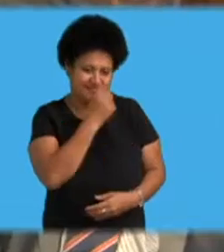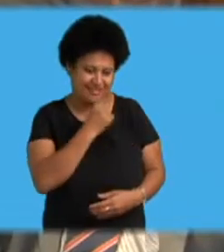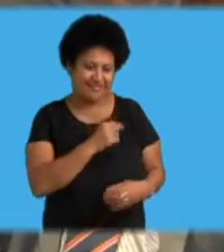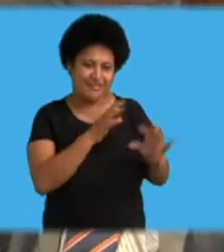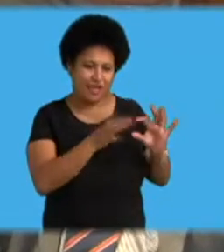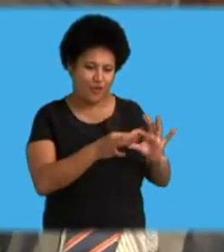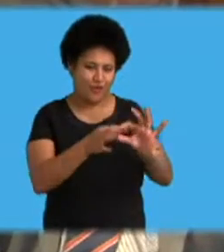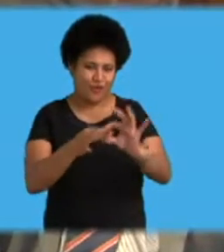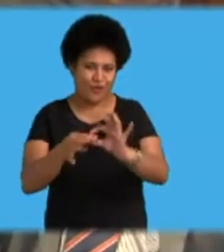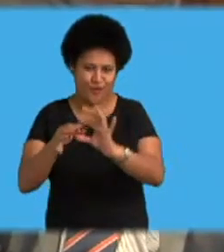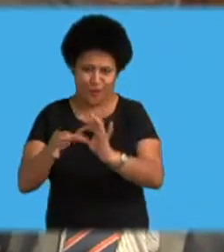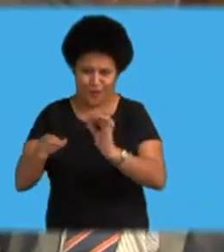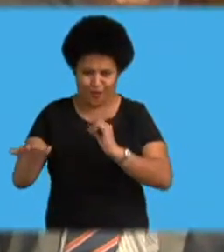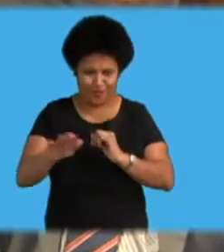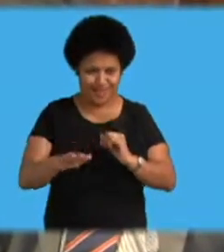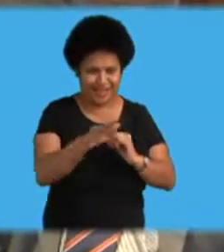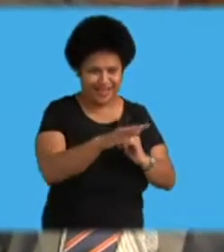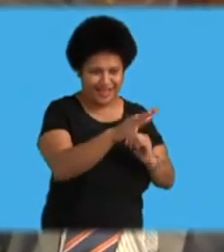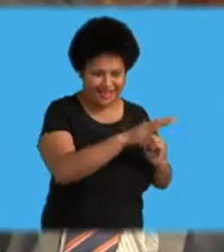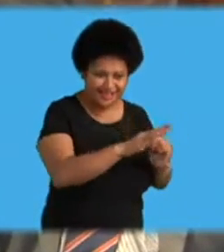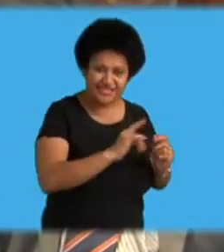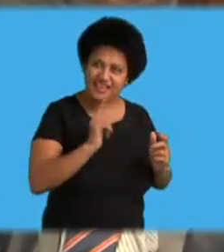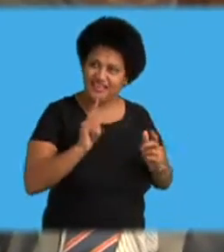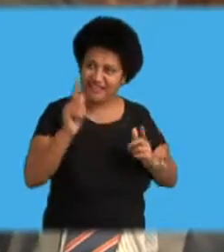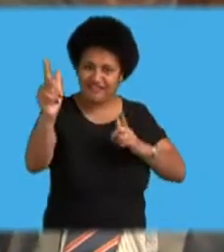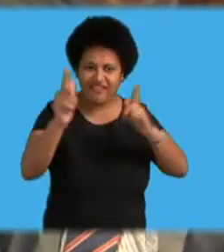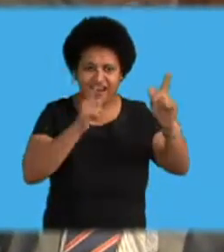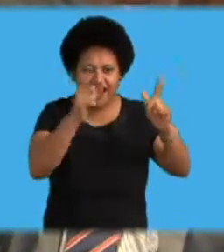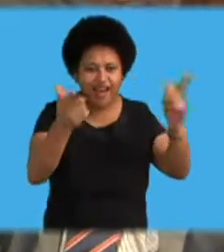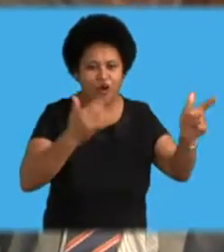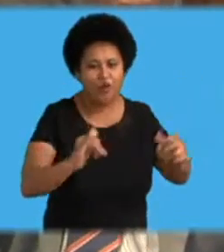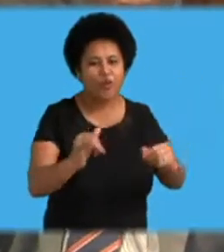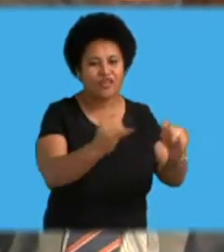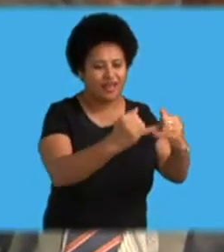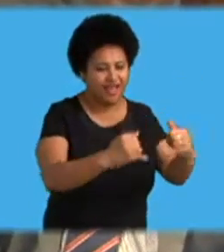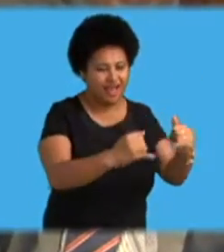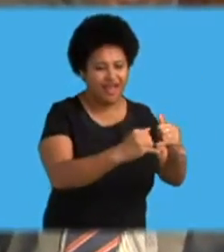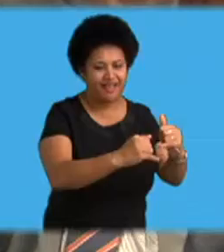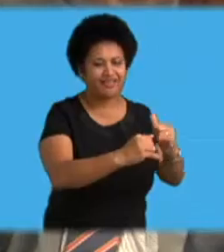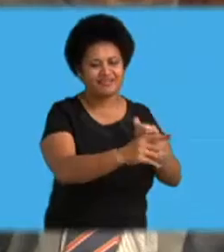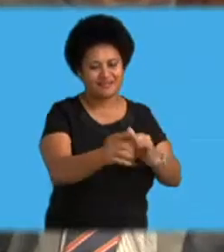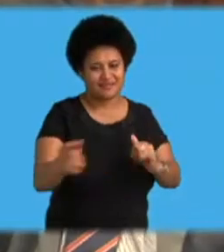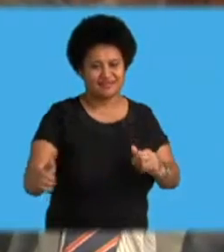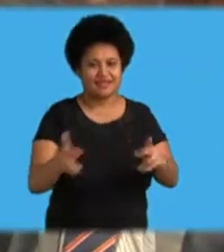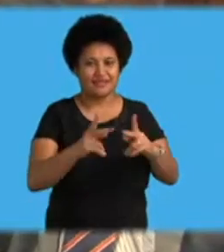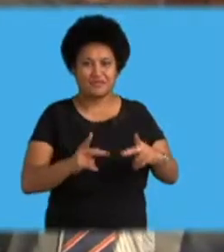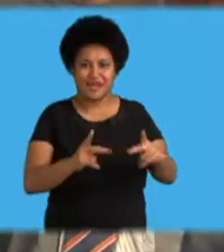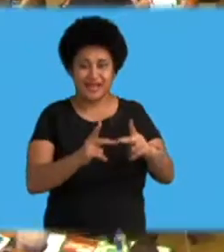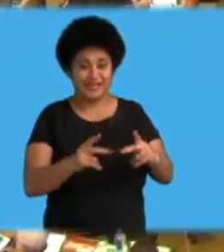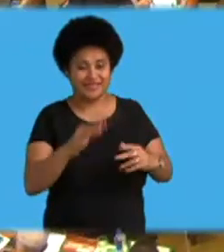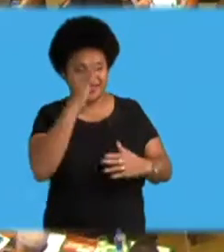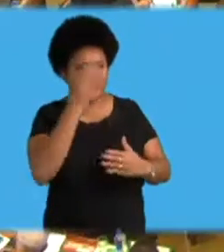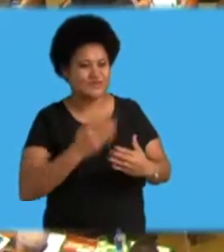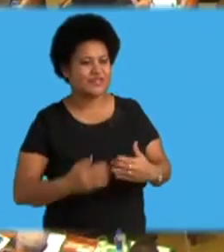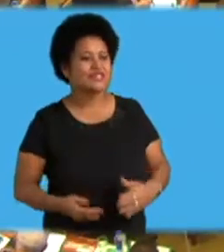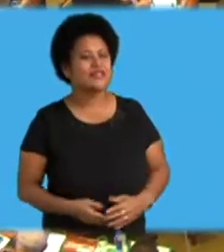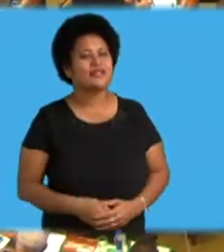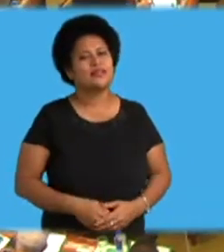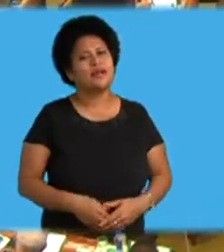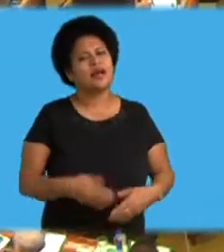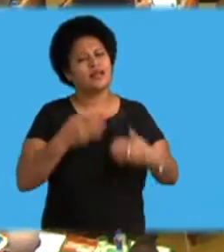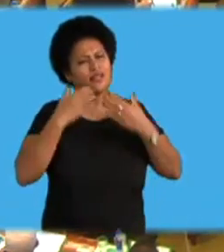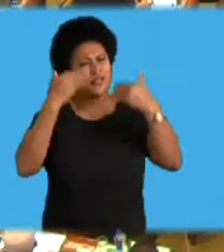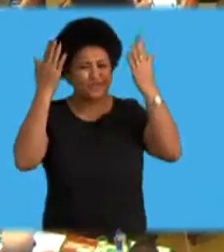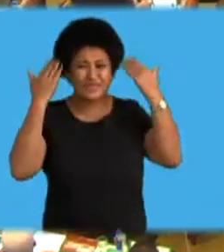various localities in the interior or on the maritime islands. Thank you, Madam Speaker. Thank you, Honorable Minister. Madam Speaker,